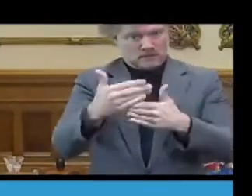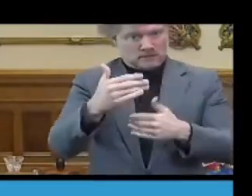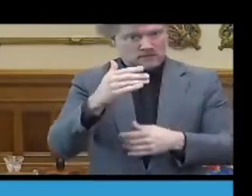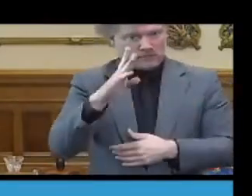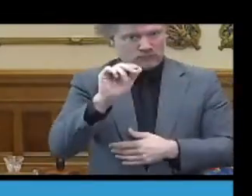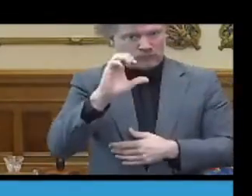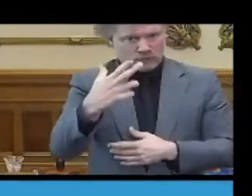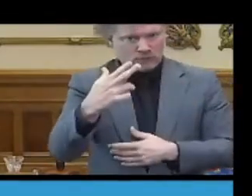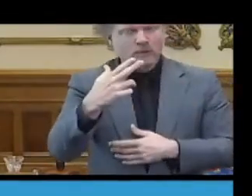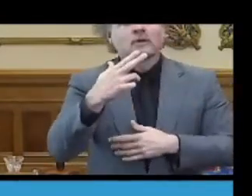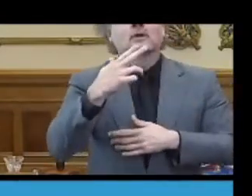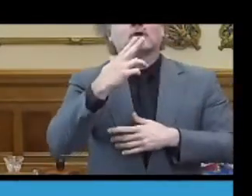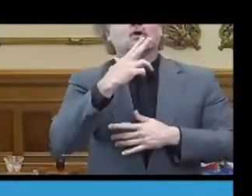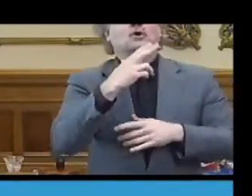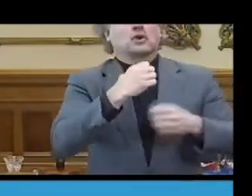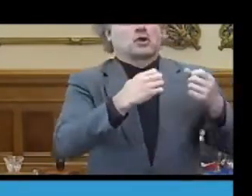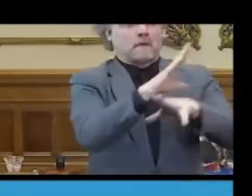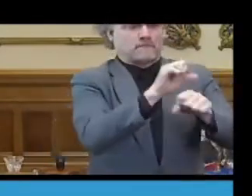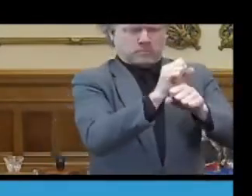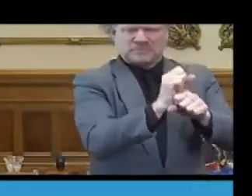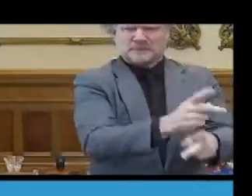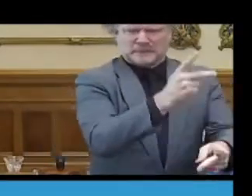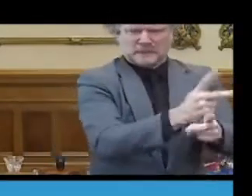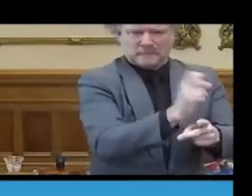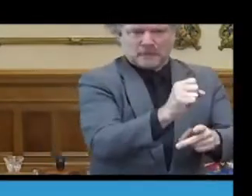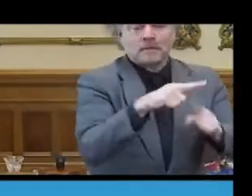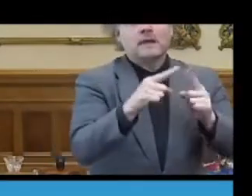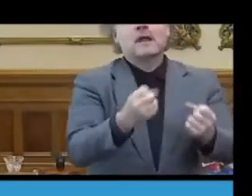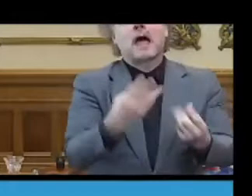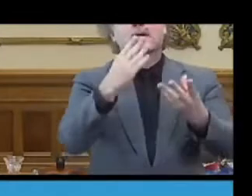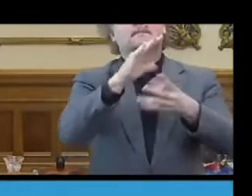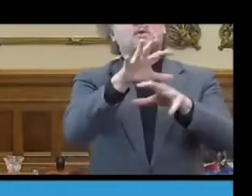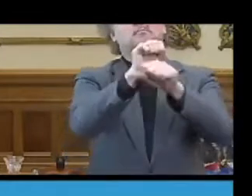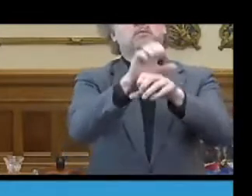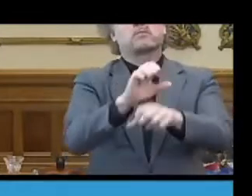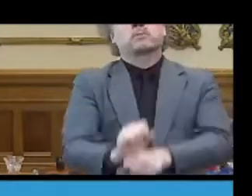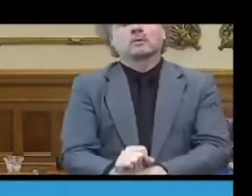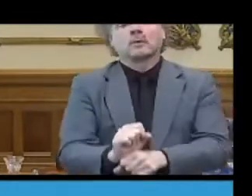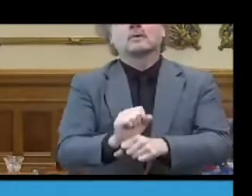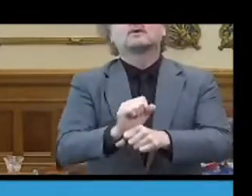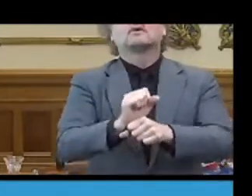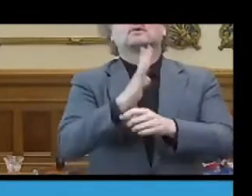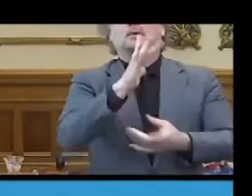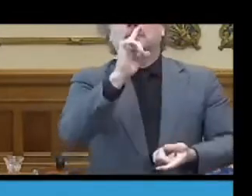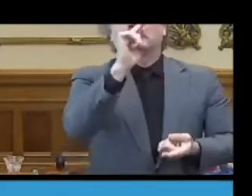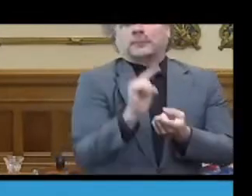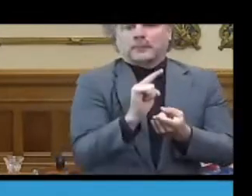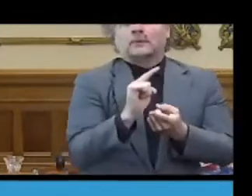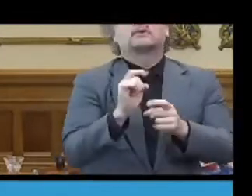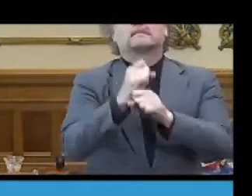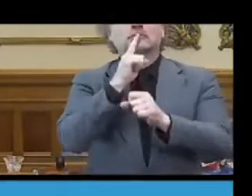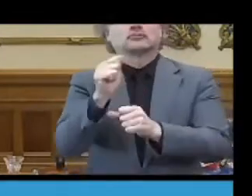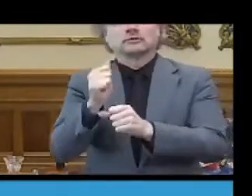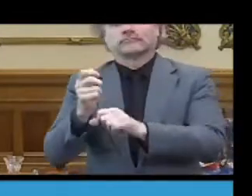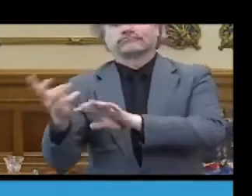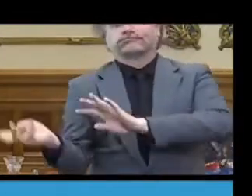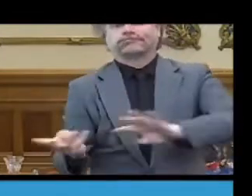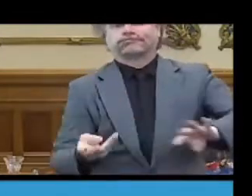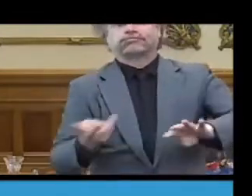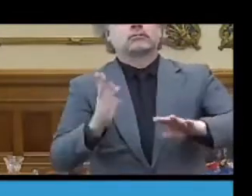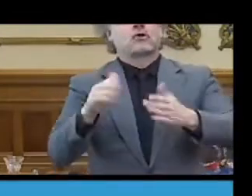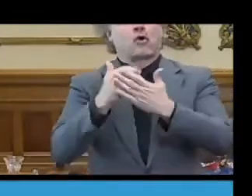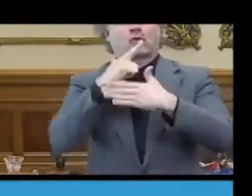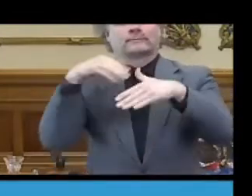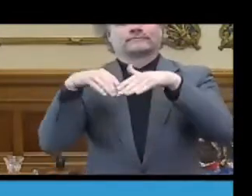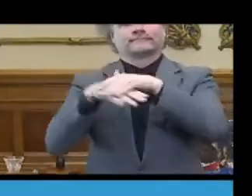support appointments, but the number of appointments we offer each day will be reduced to ensure that we can process everyone at the